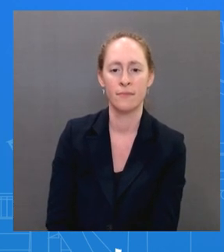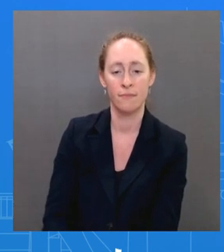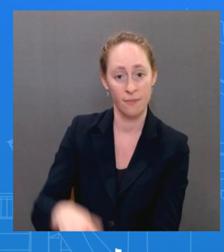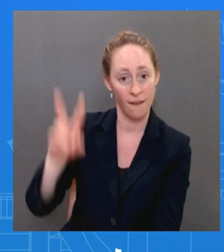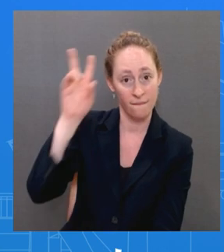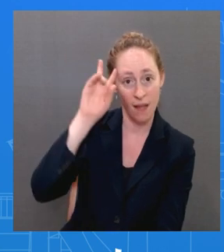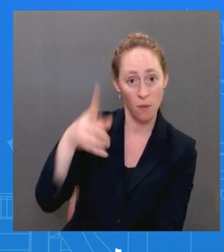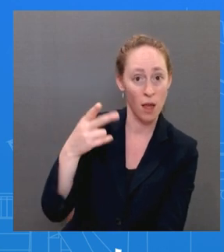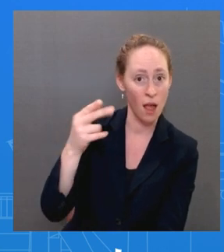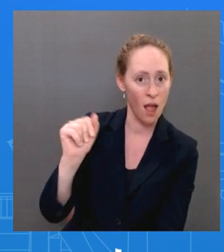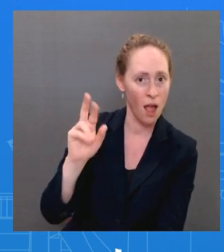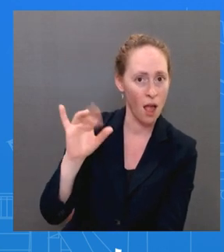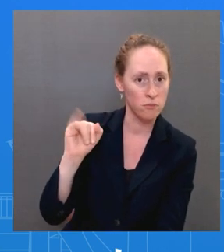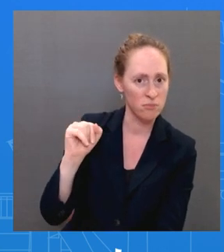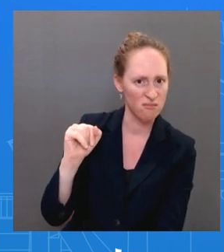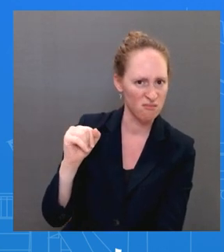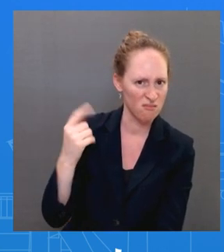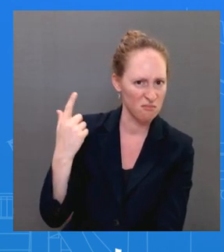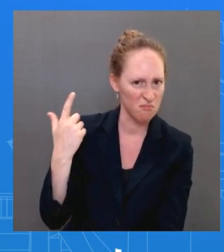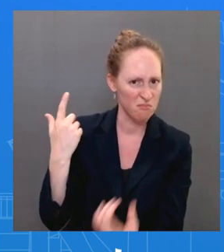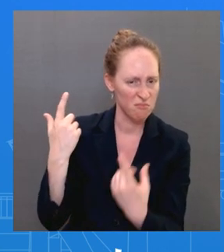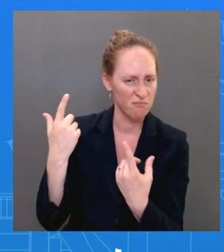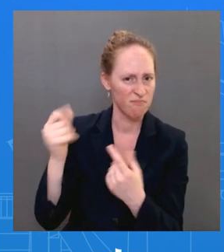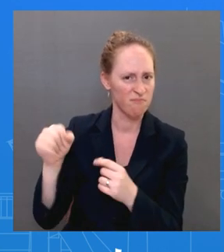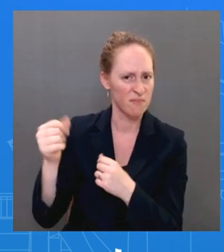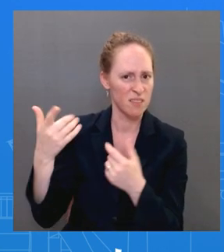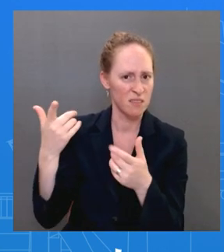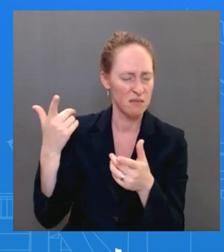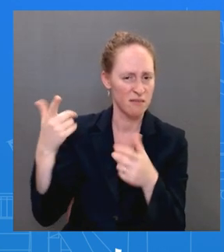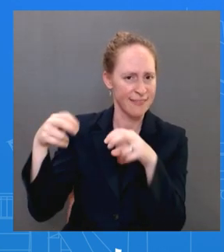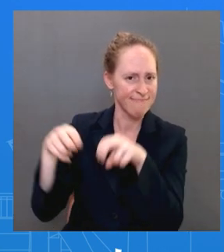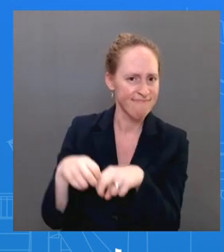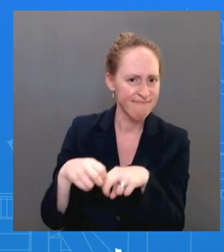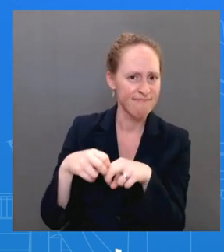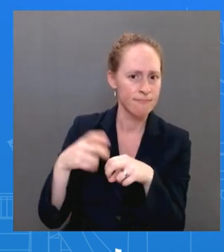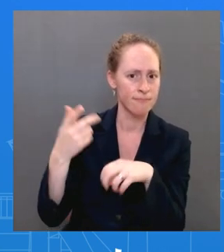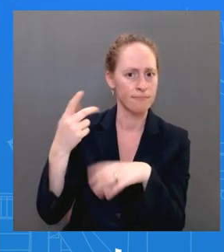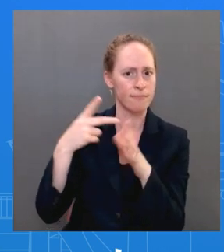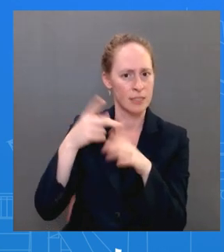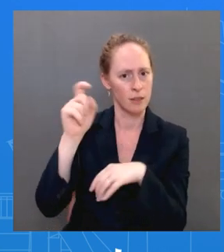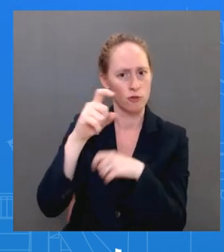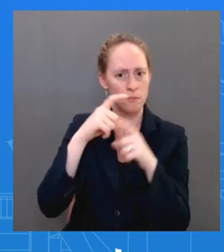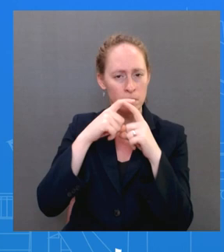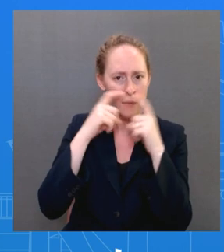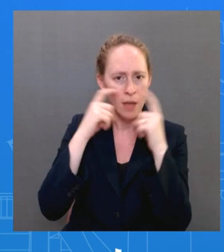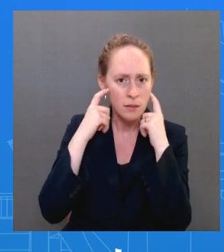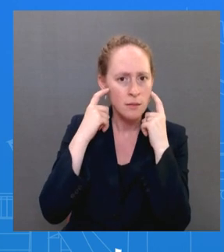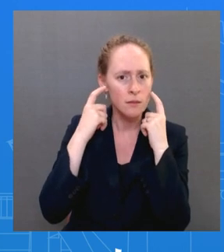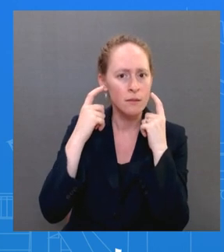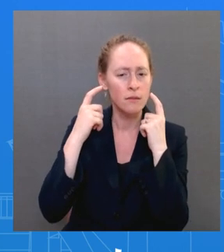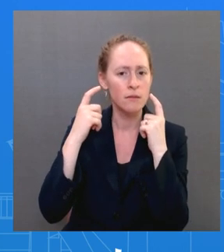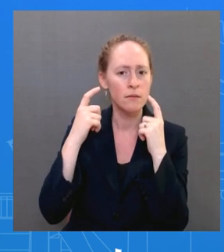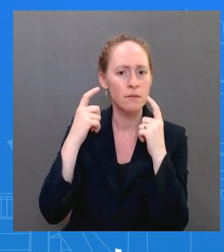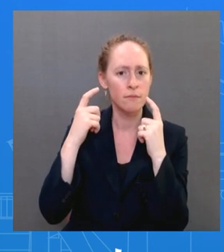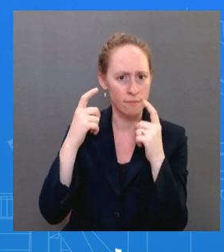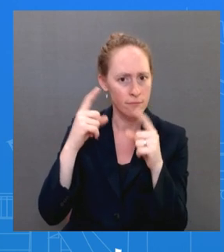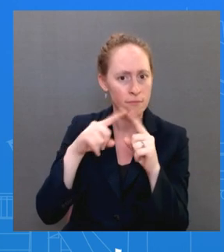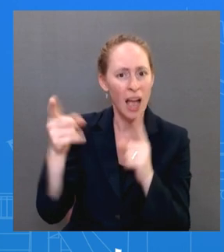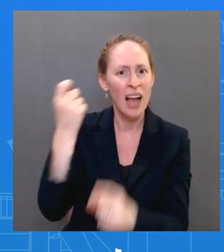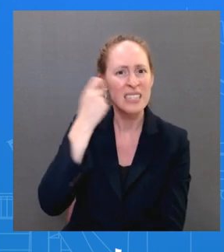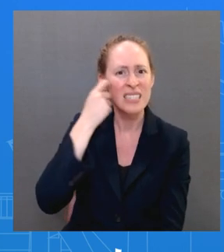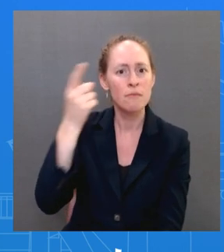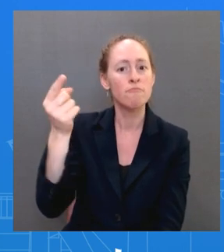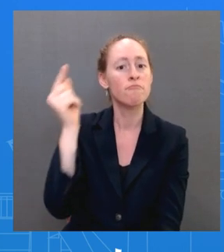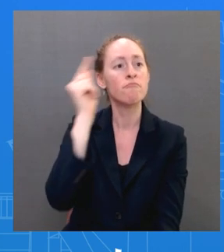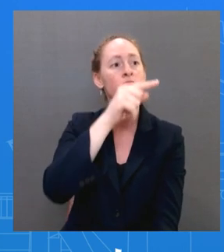close contact, you want to wear a well-fitting mask when you're around other people. She just spoke at a conference in D.C., and she hugged someone